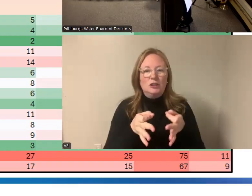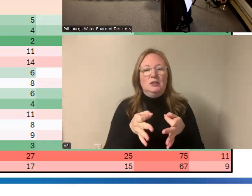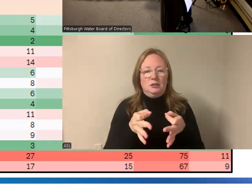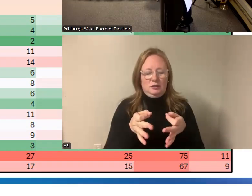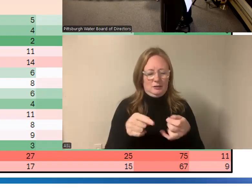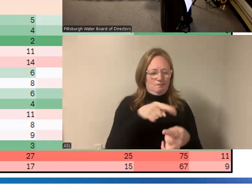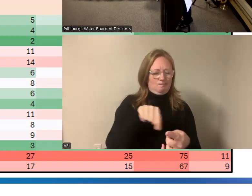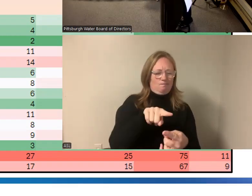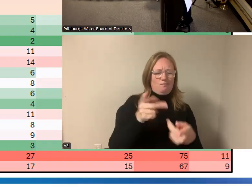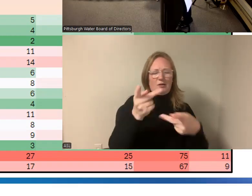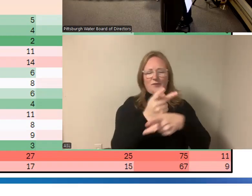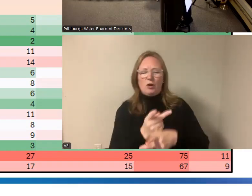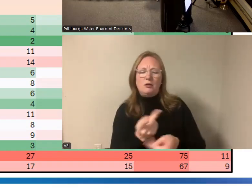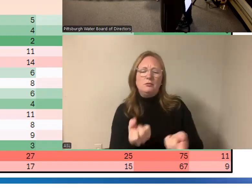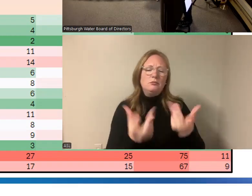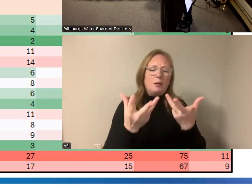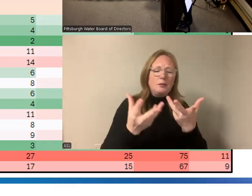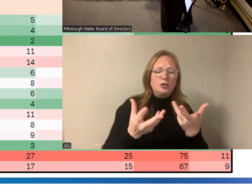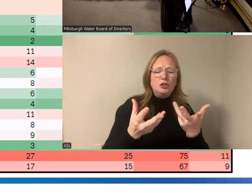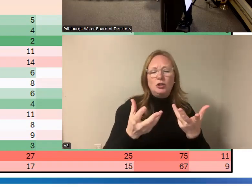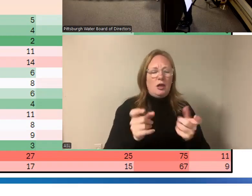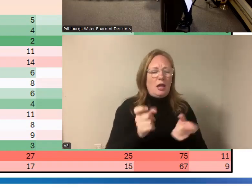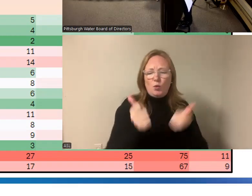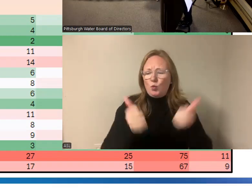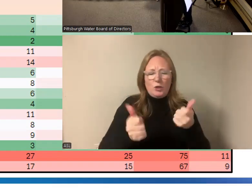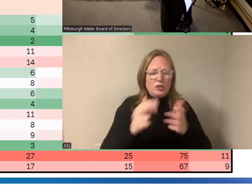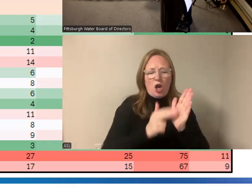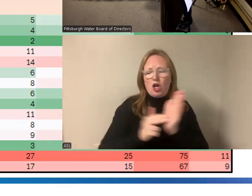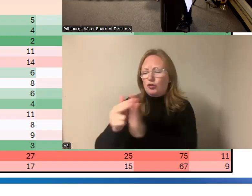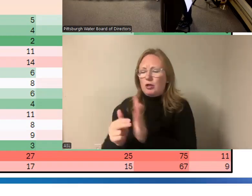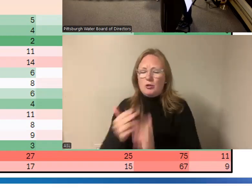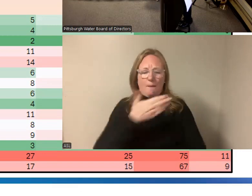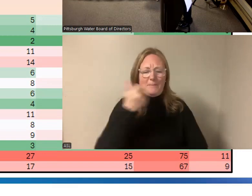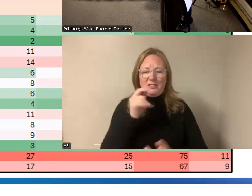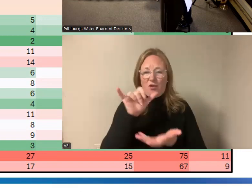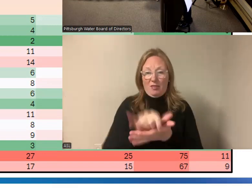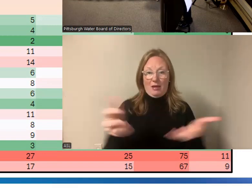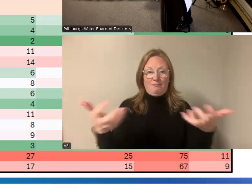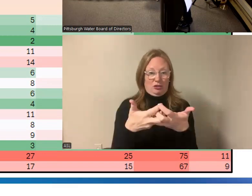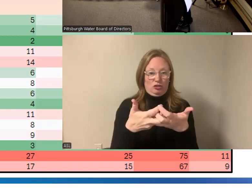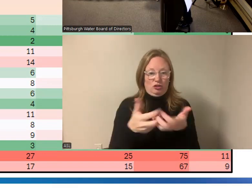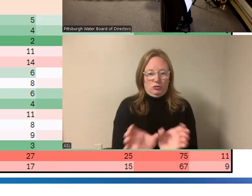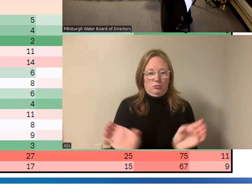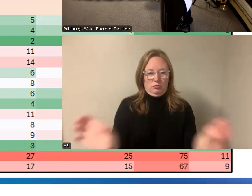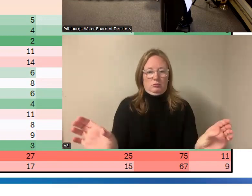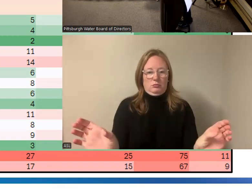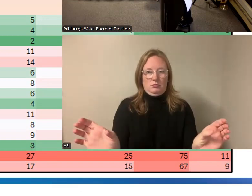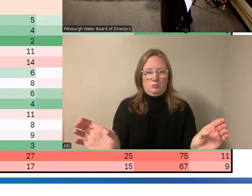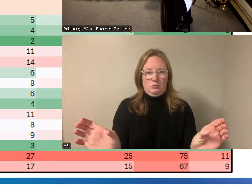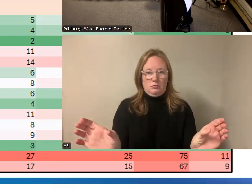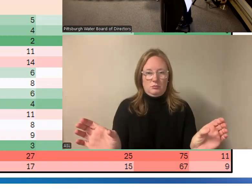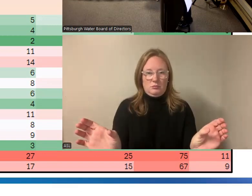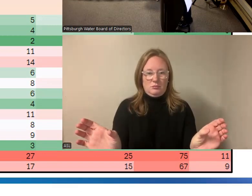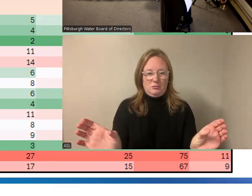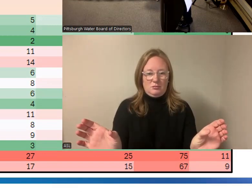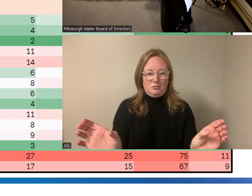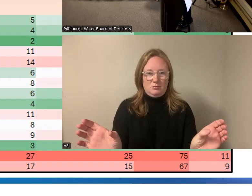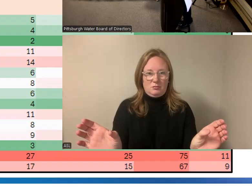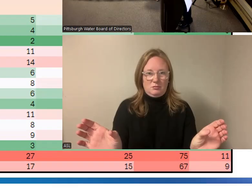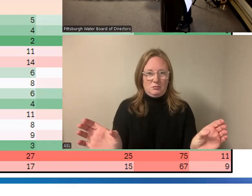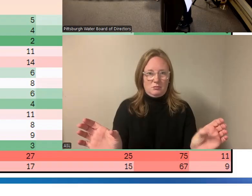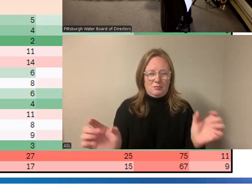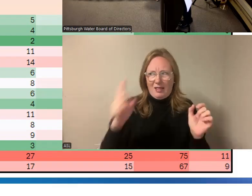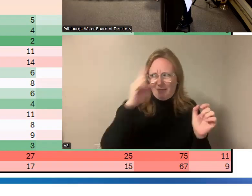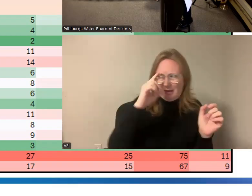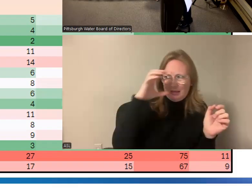of awards to the restoration contractors. This heat map has been, I'm guessing did I skip